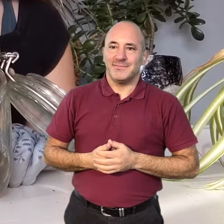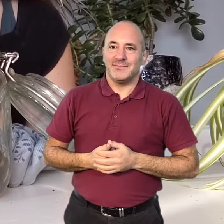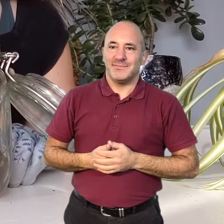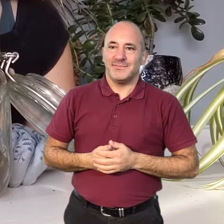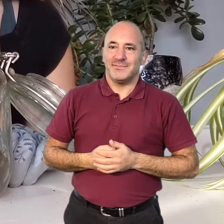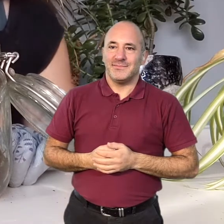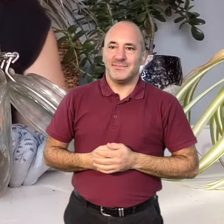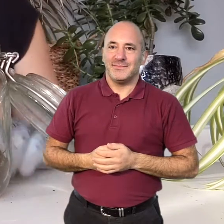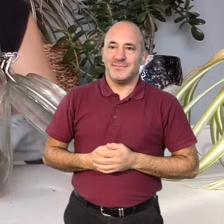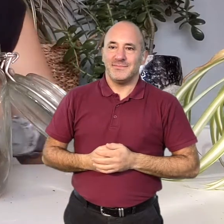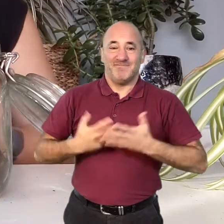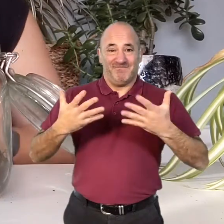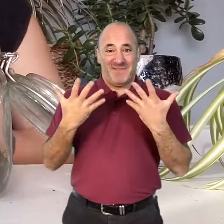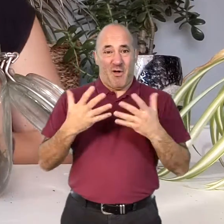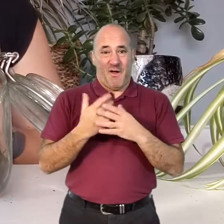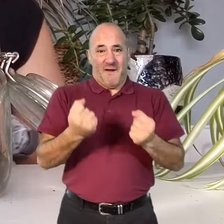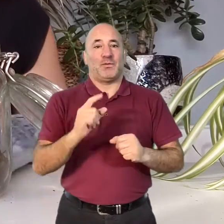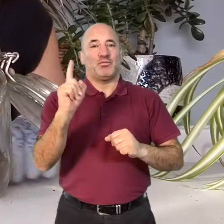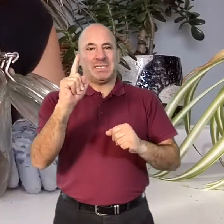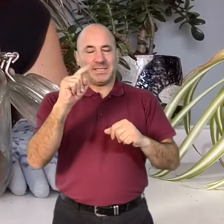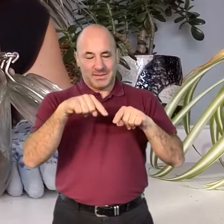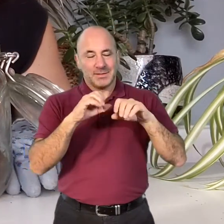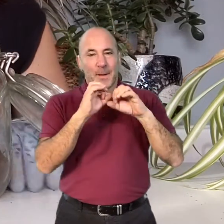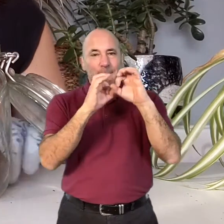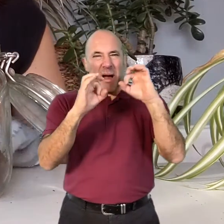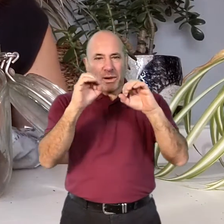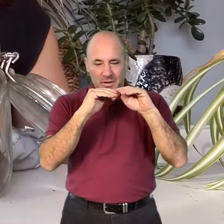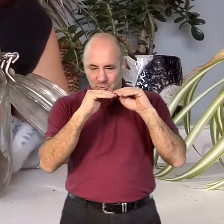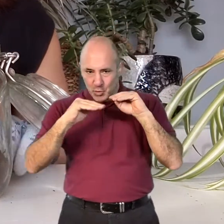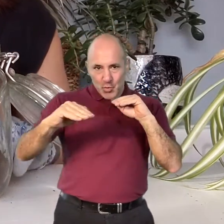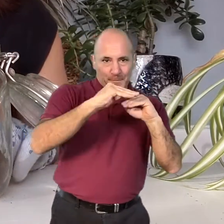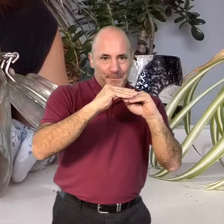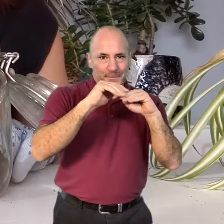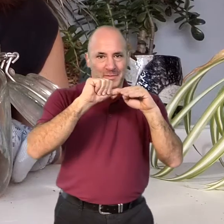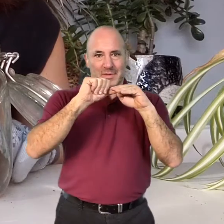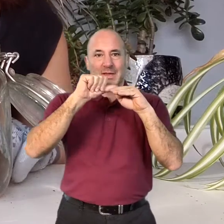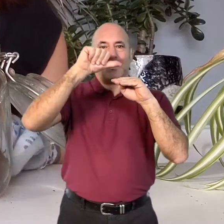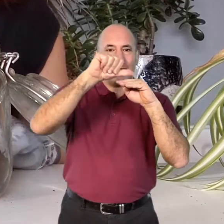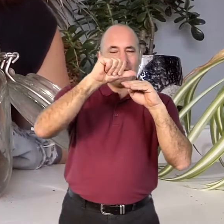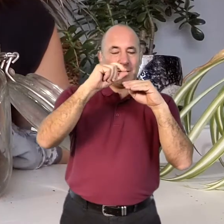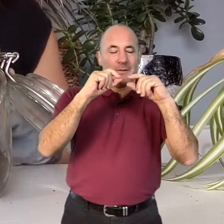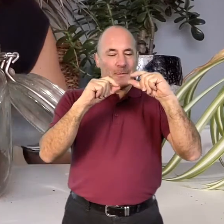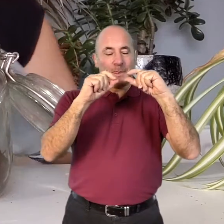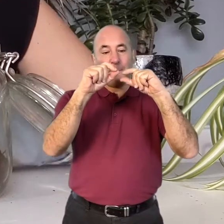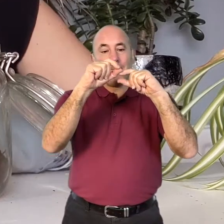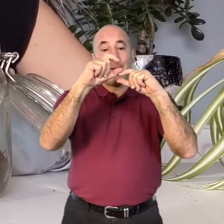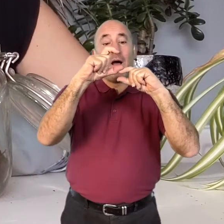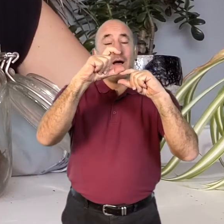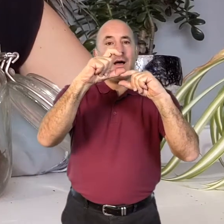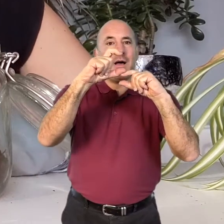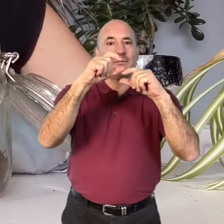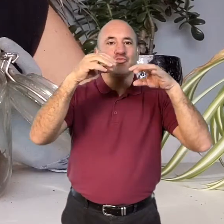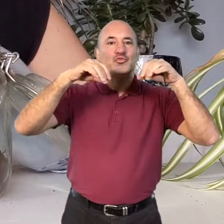So at this stage we've got a thin layer of pebbles at the bottom and then a